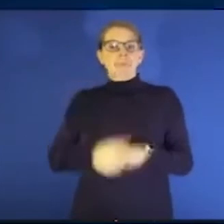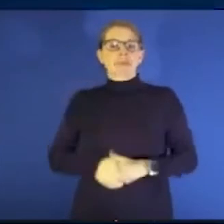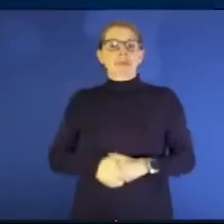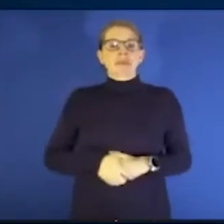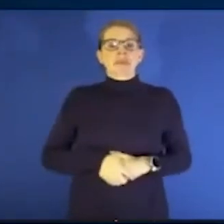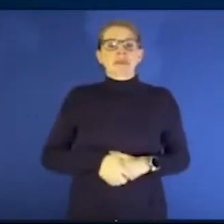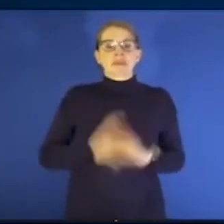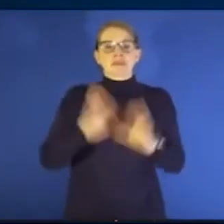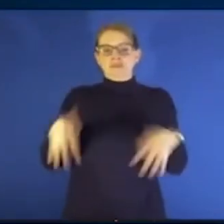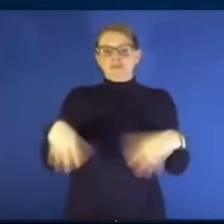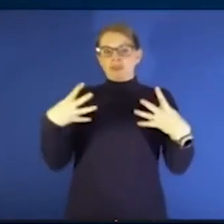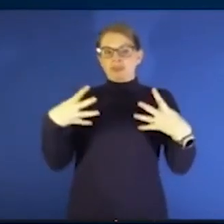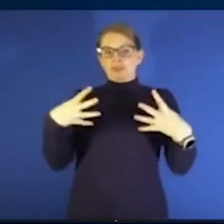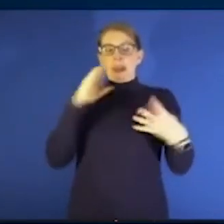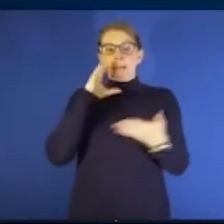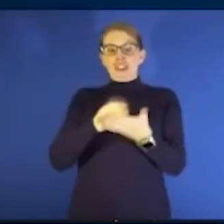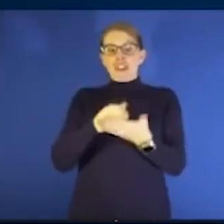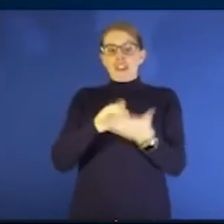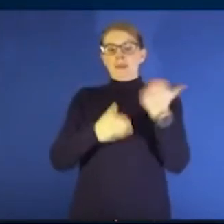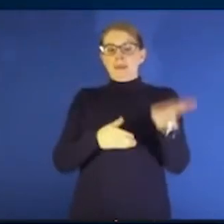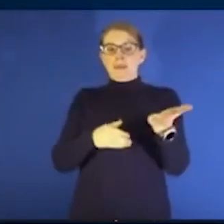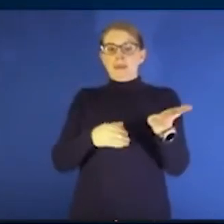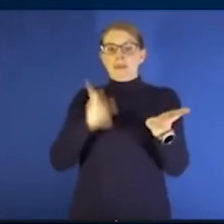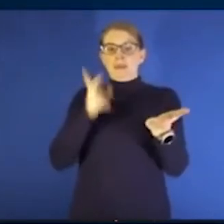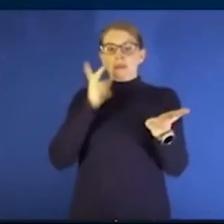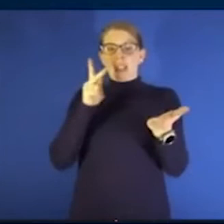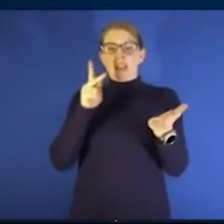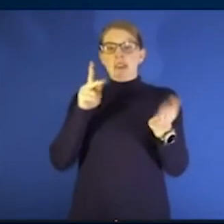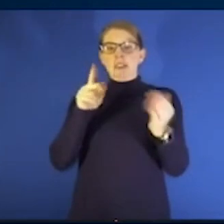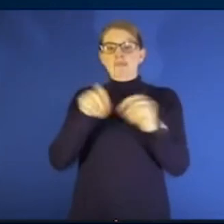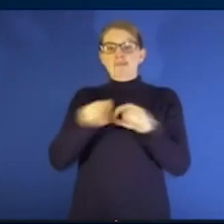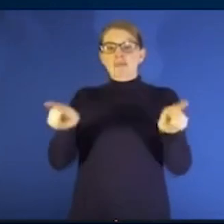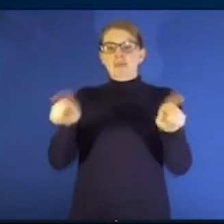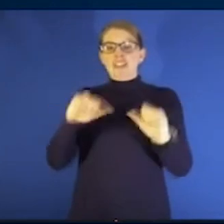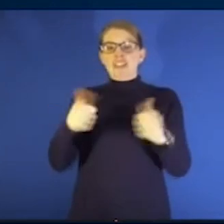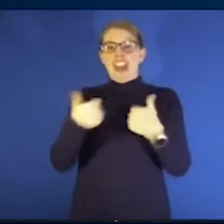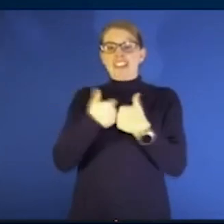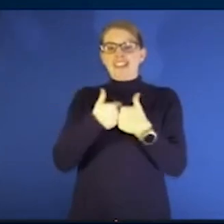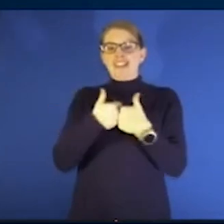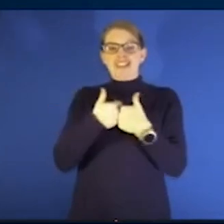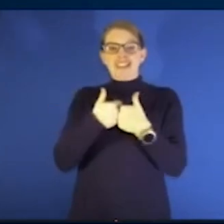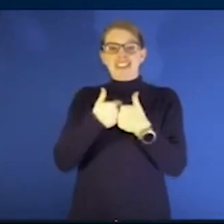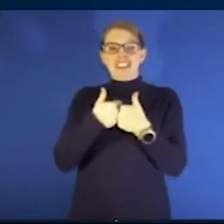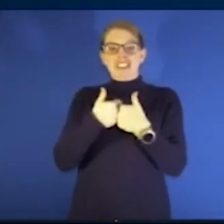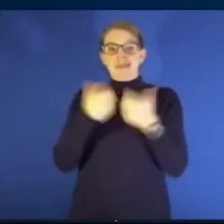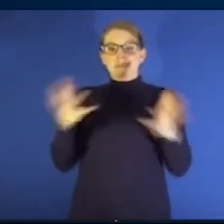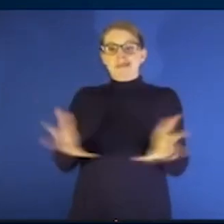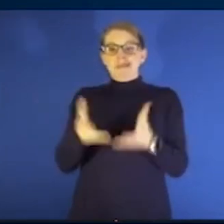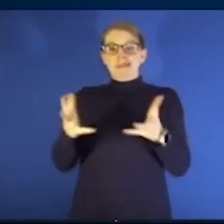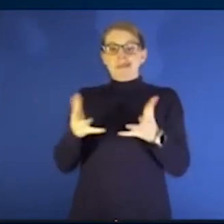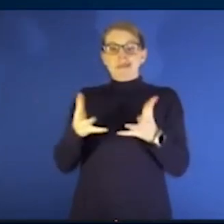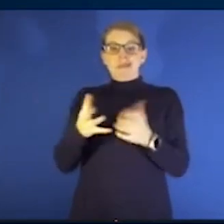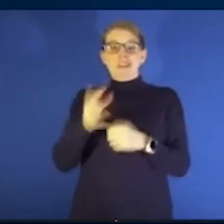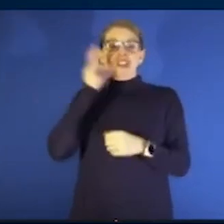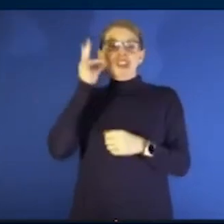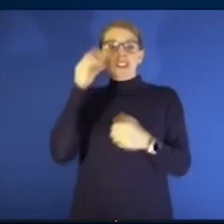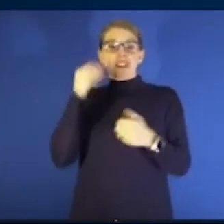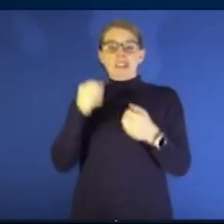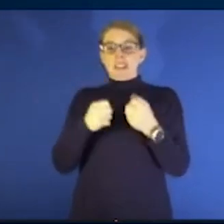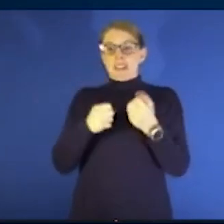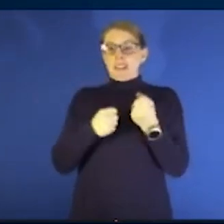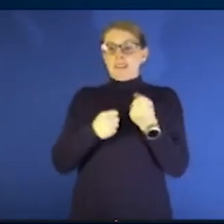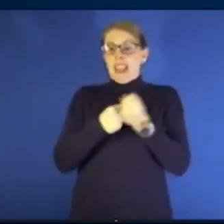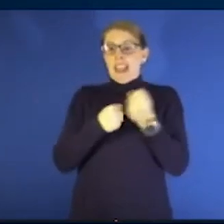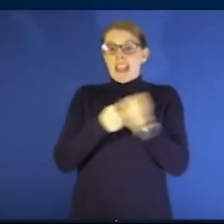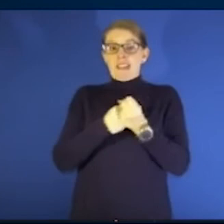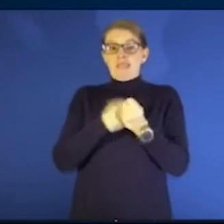the picture right there. We saw this going around on social media, the challenge that went out urging Chiefs fans to donate $13 to the Buffalo's Children's Hospital, that